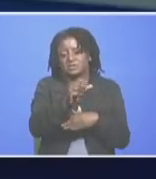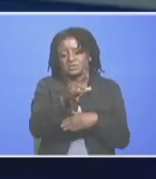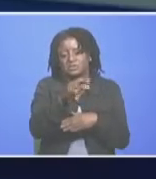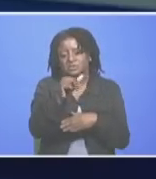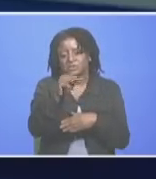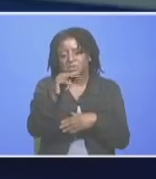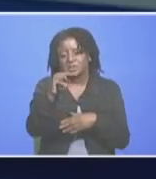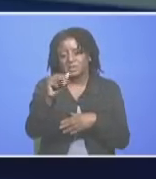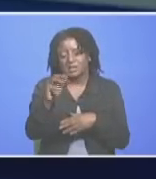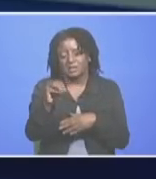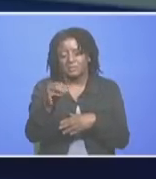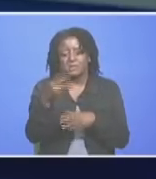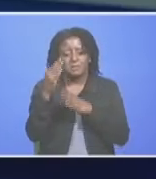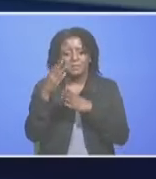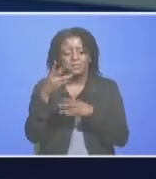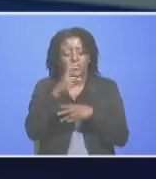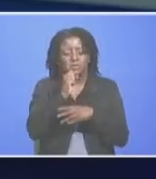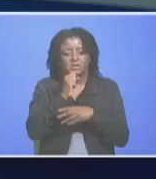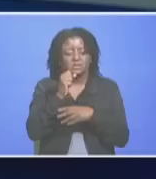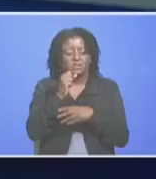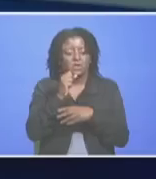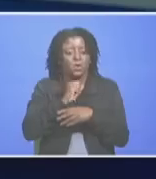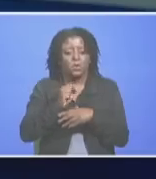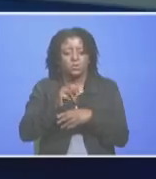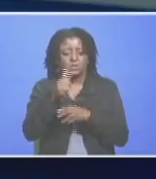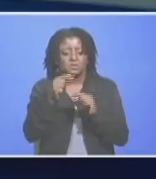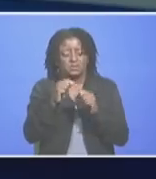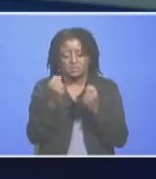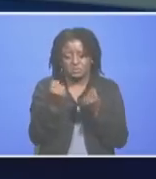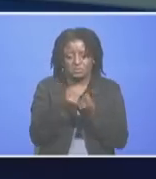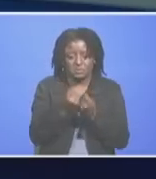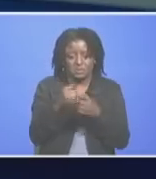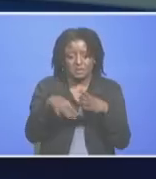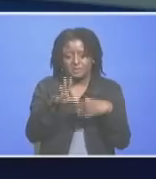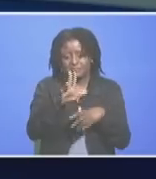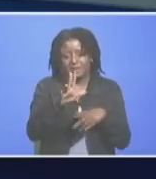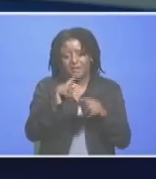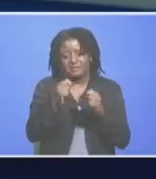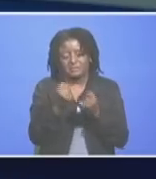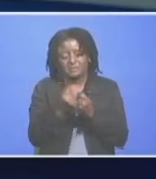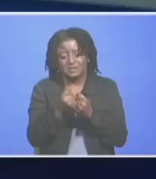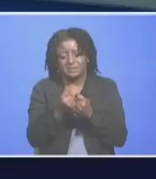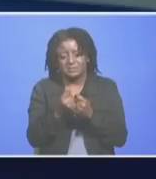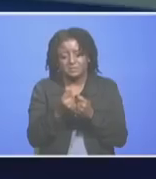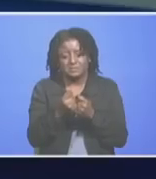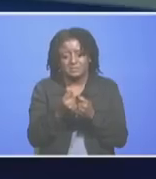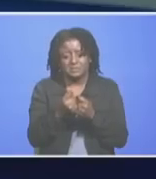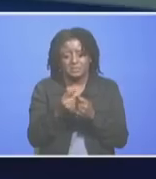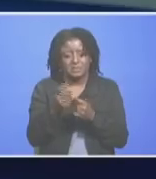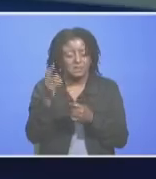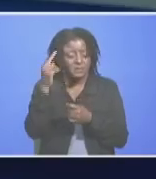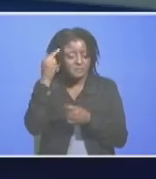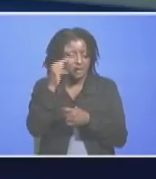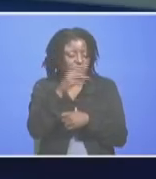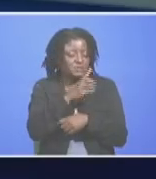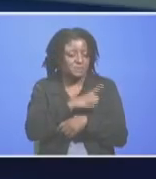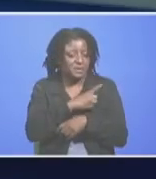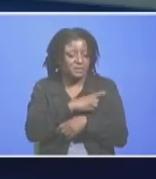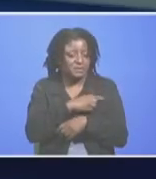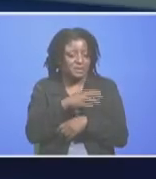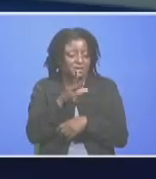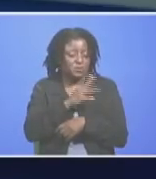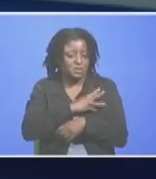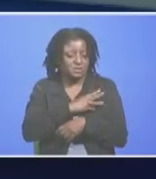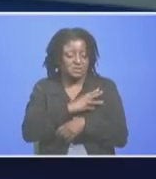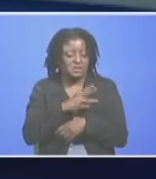the oldest squad in the 5-team field, and according to a couple of former national team players, Novato Demerit and Arison Wilson, that has